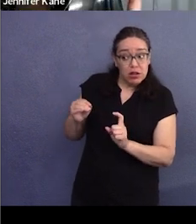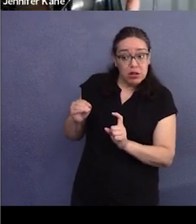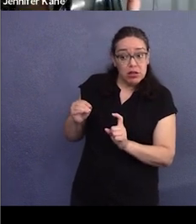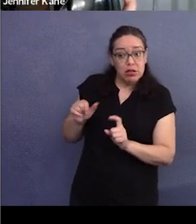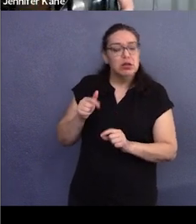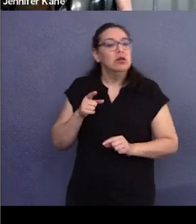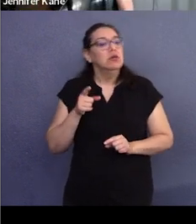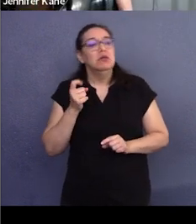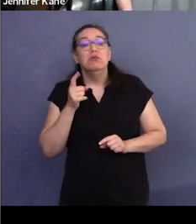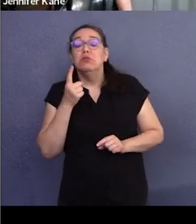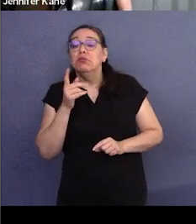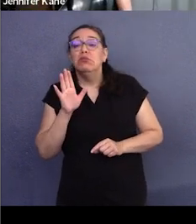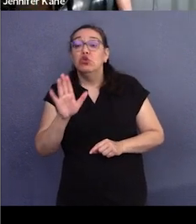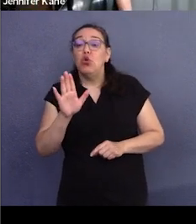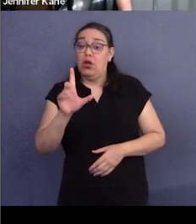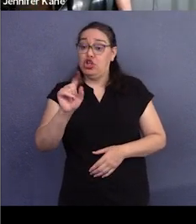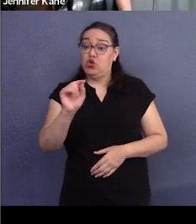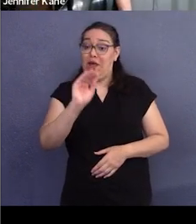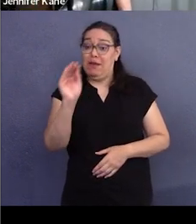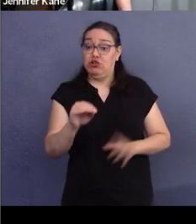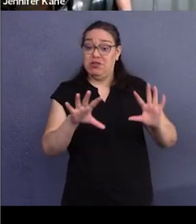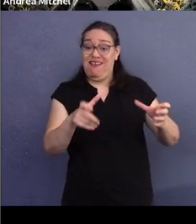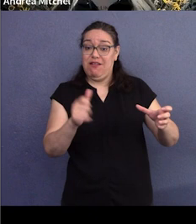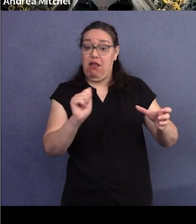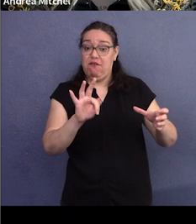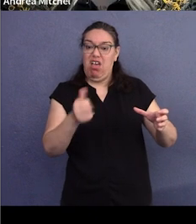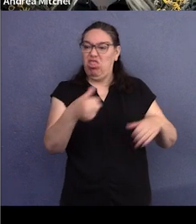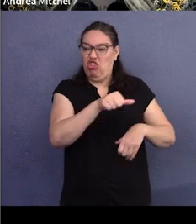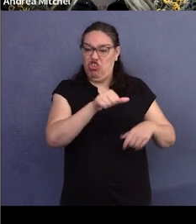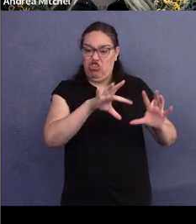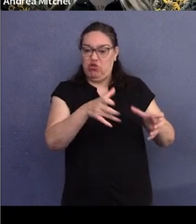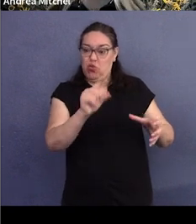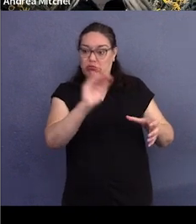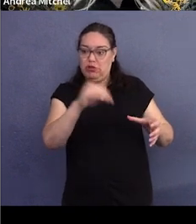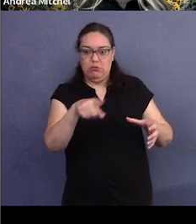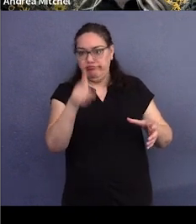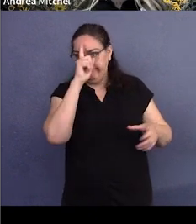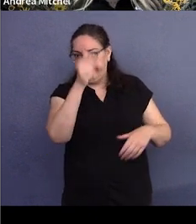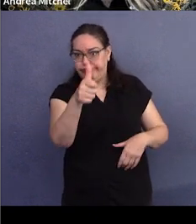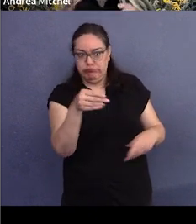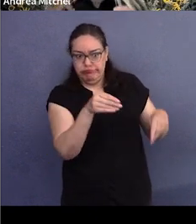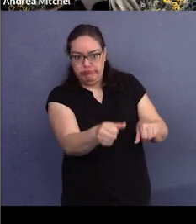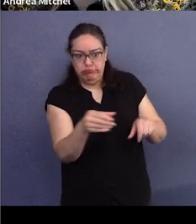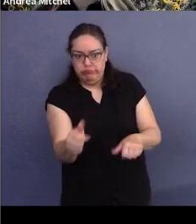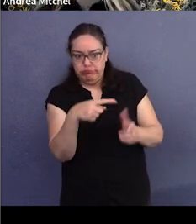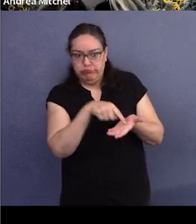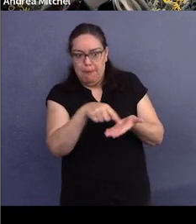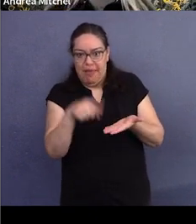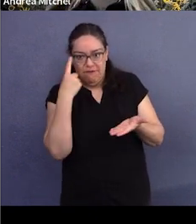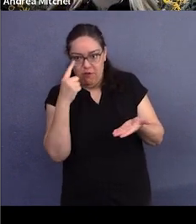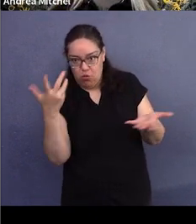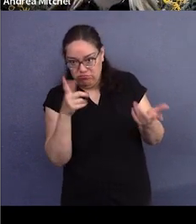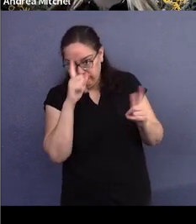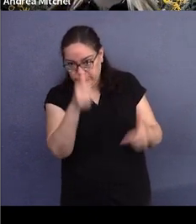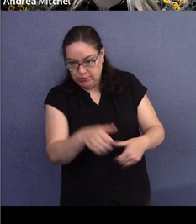You can do whatever you want with your 20%. Okay. So here's the